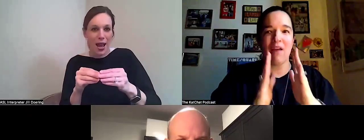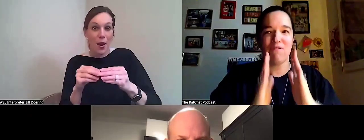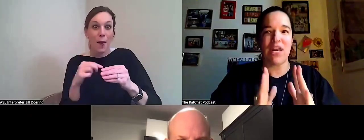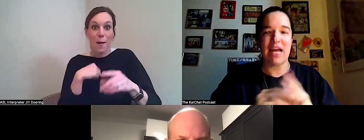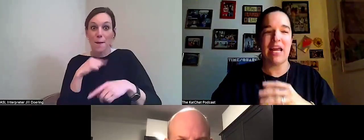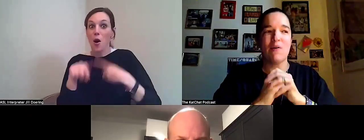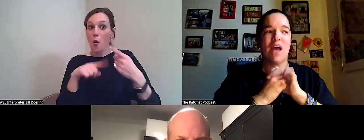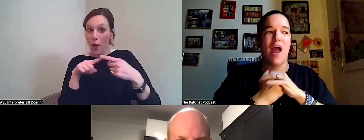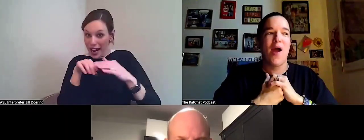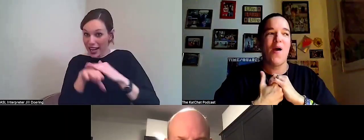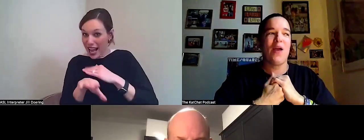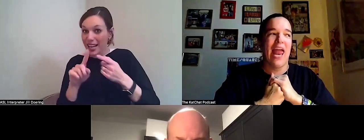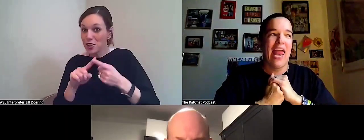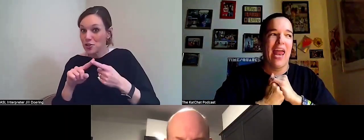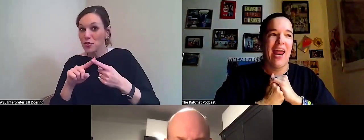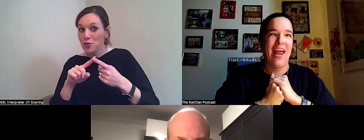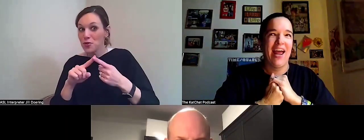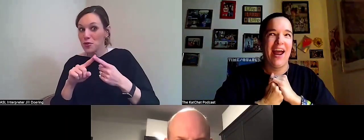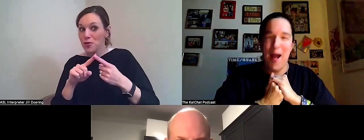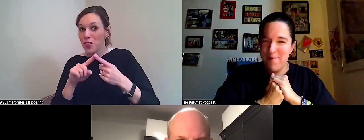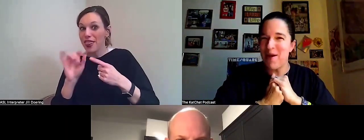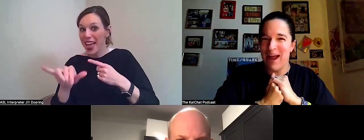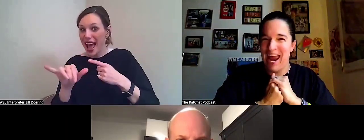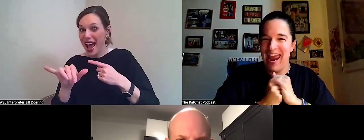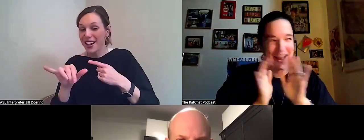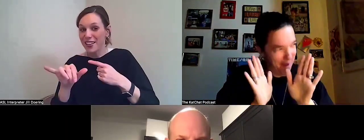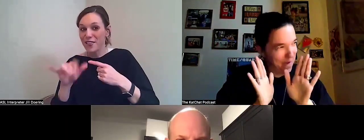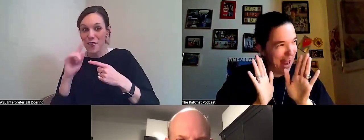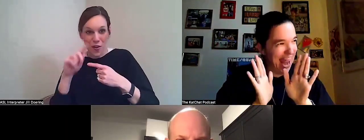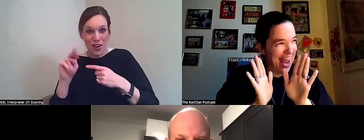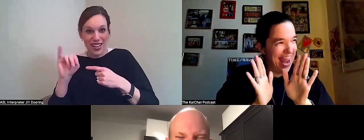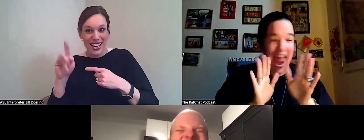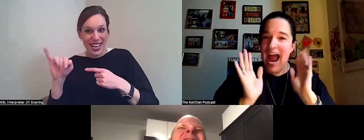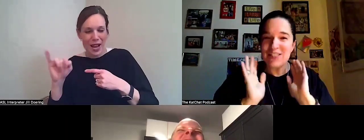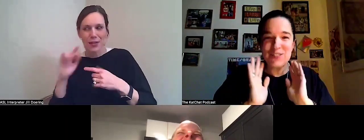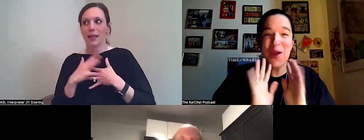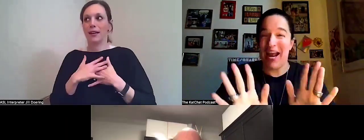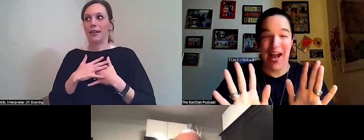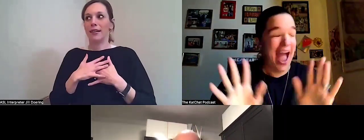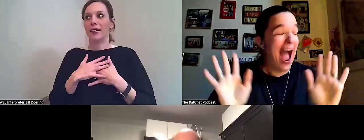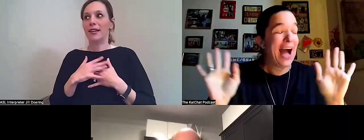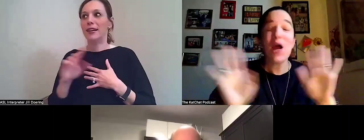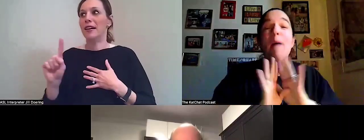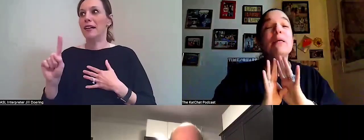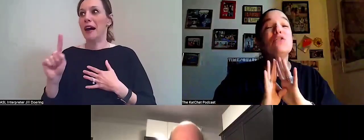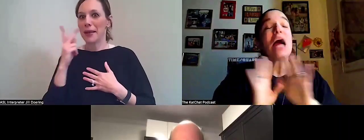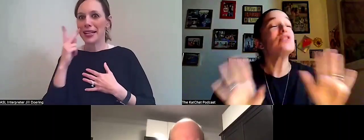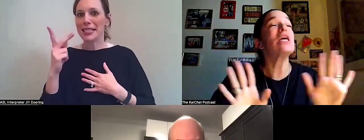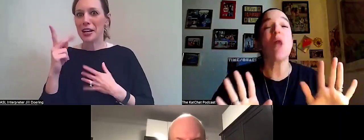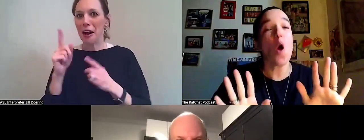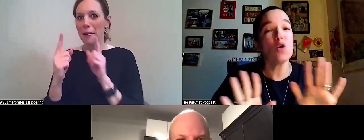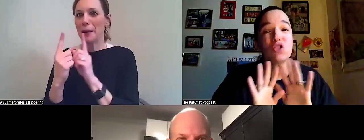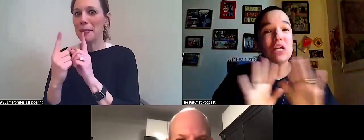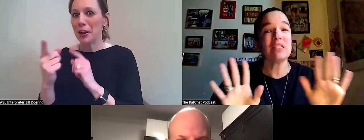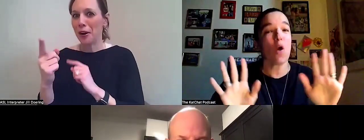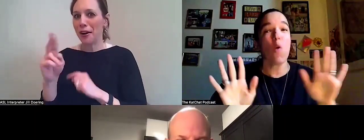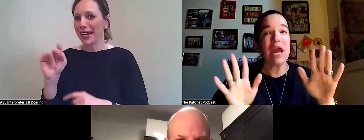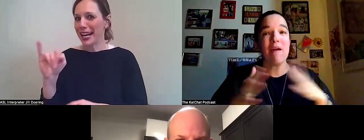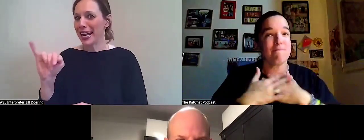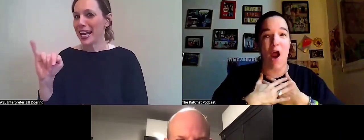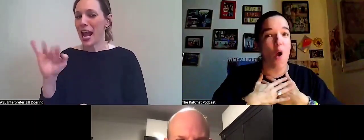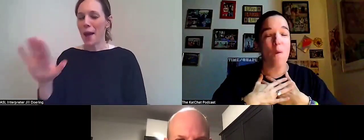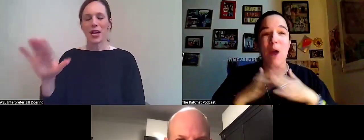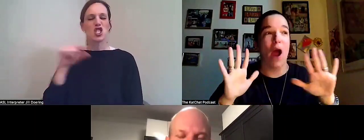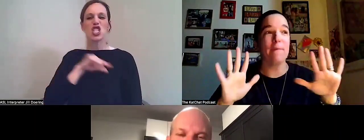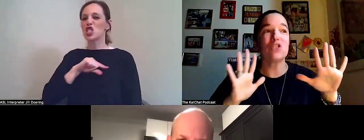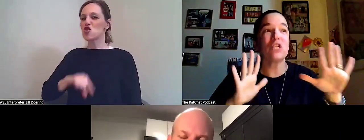the line with Nikki, I was like, okay, I'll be okay, okay. I mean, she knows she's the queen